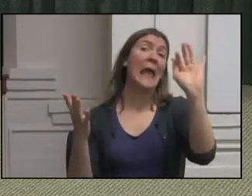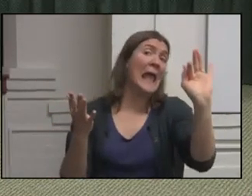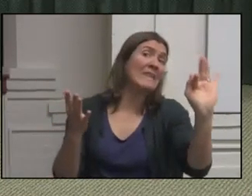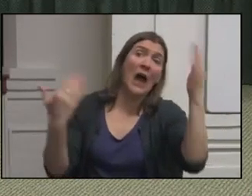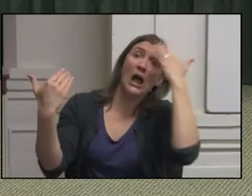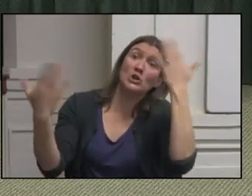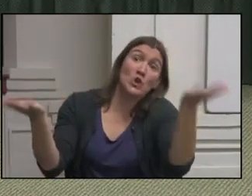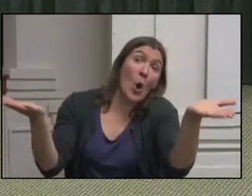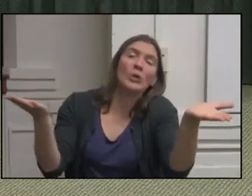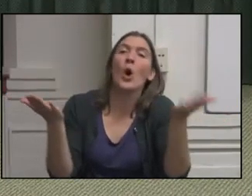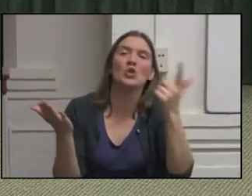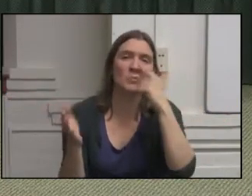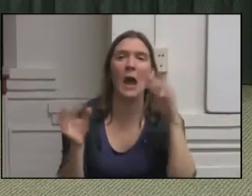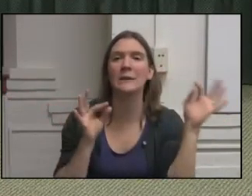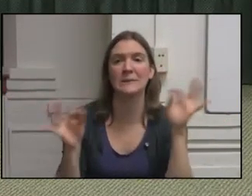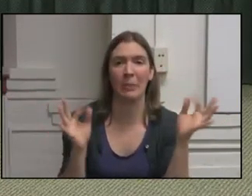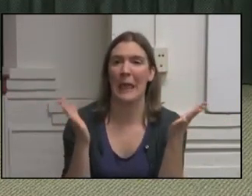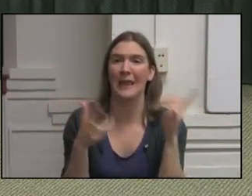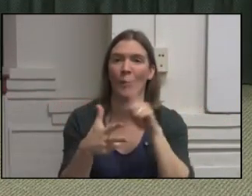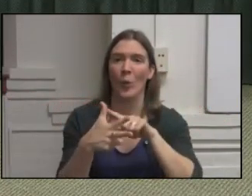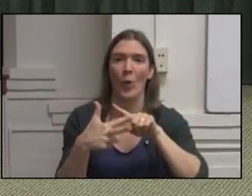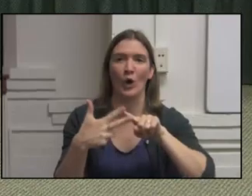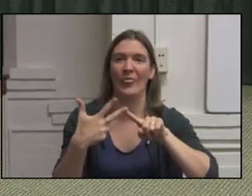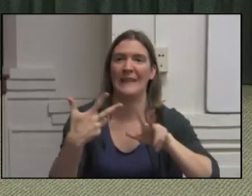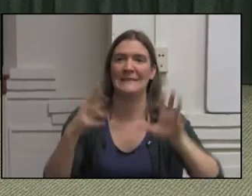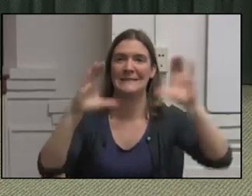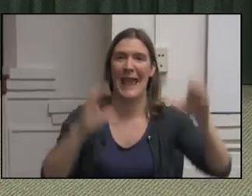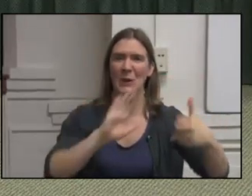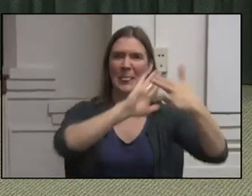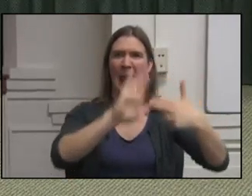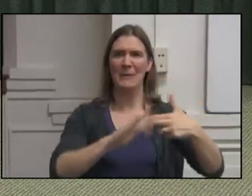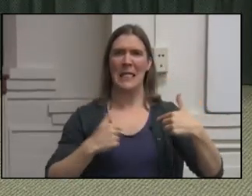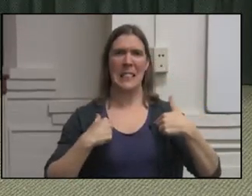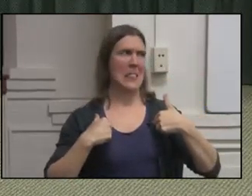But if you did, if you were to ask that question.